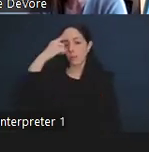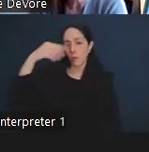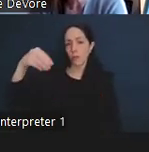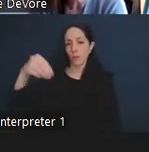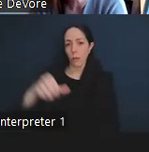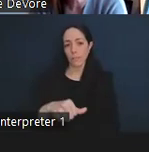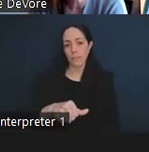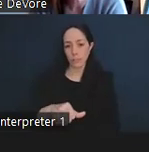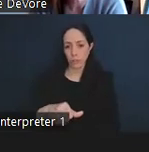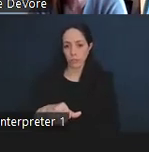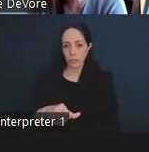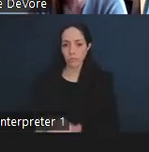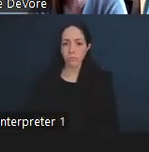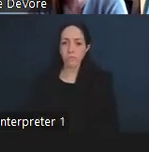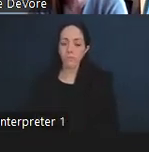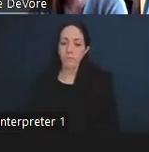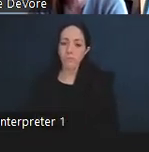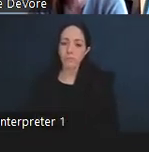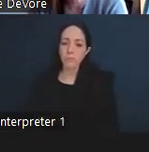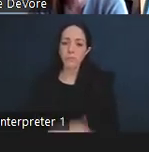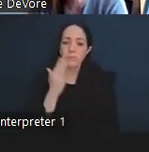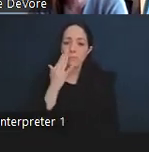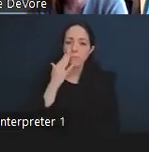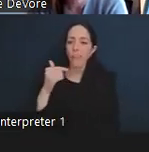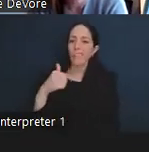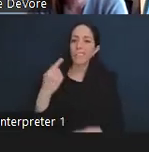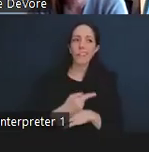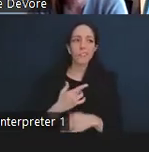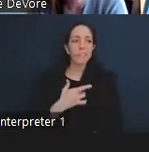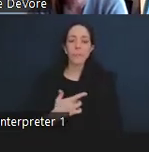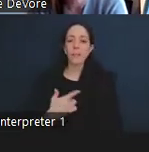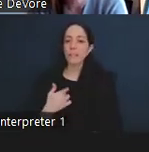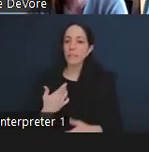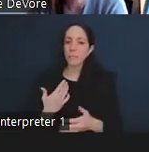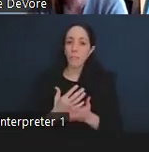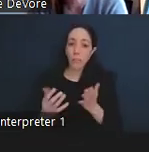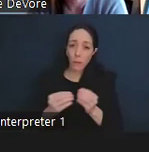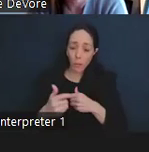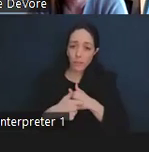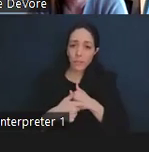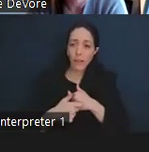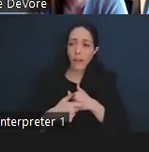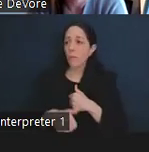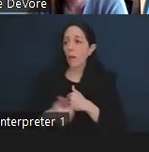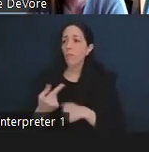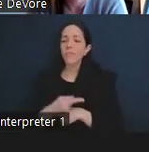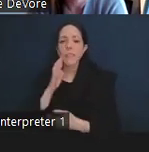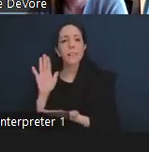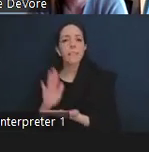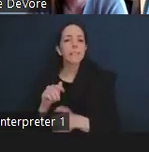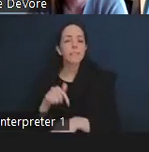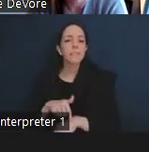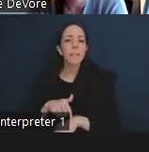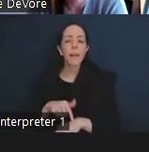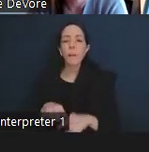that these days we spend multiple hours, other times it might be less. What initial